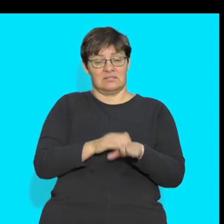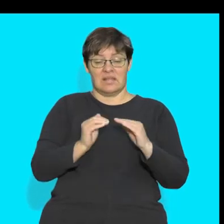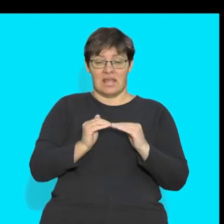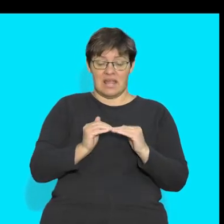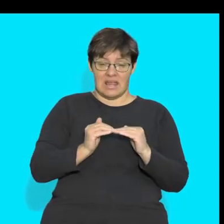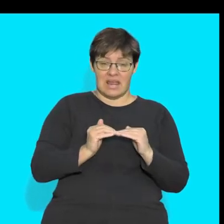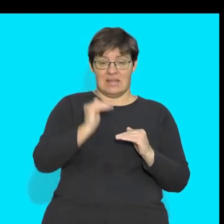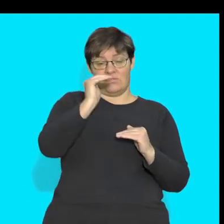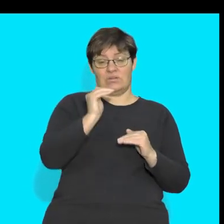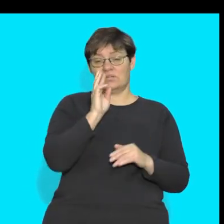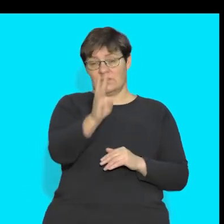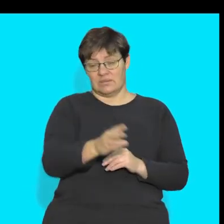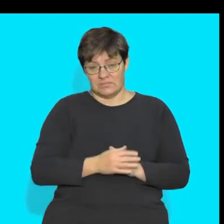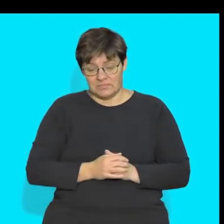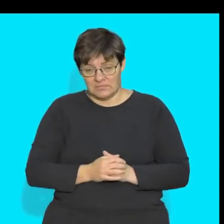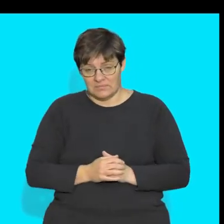will